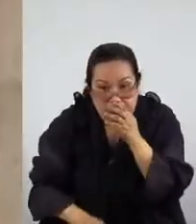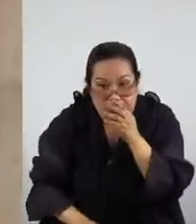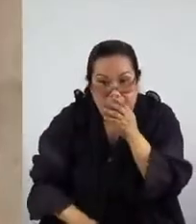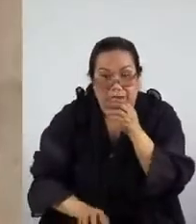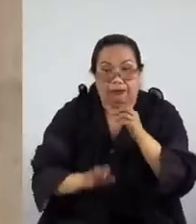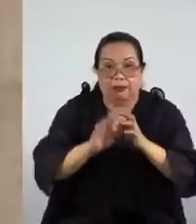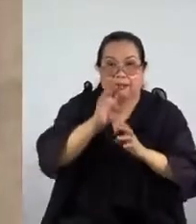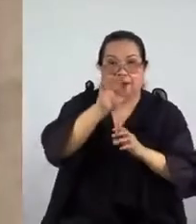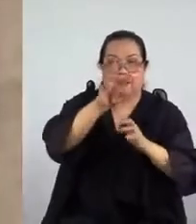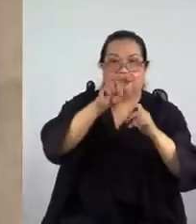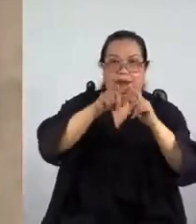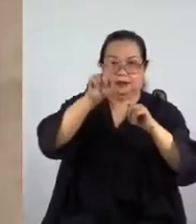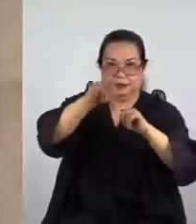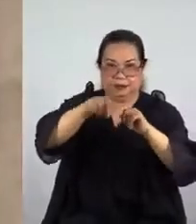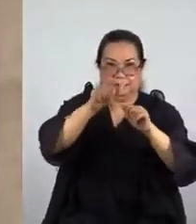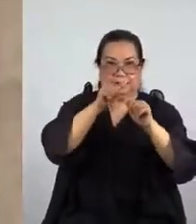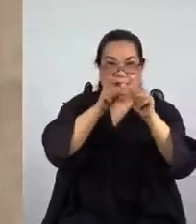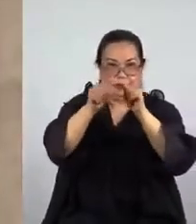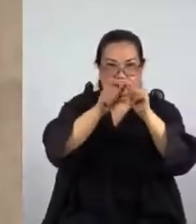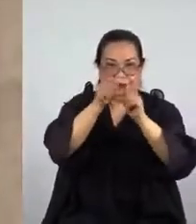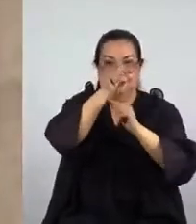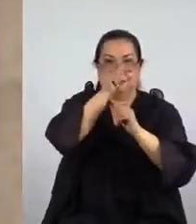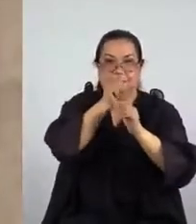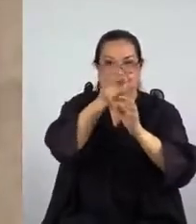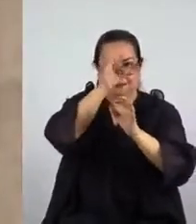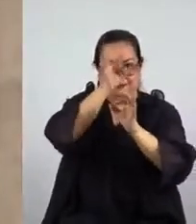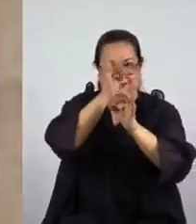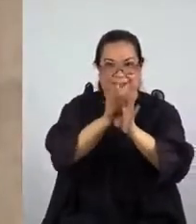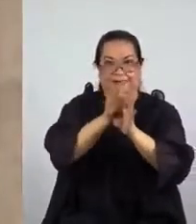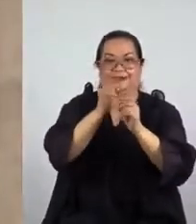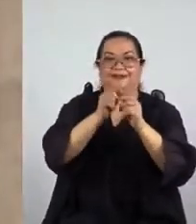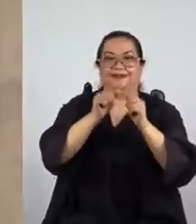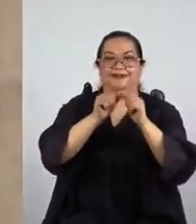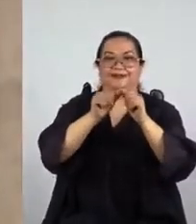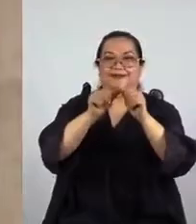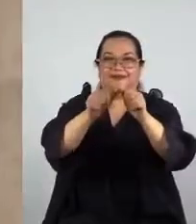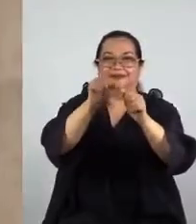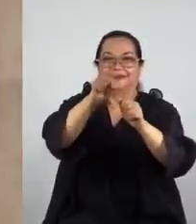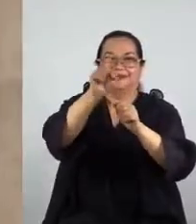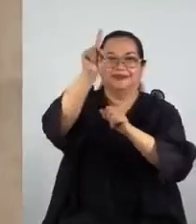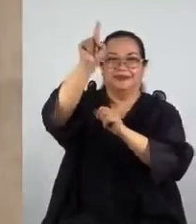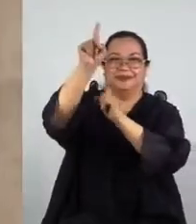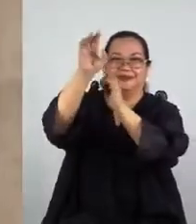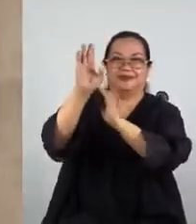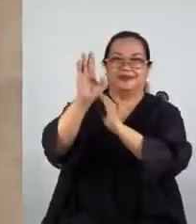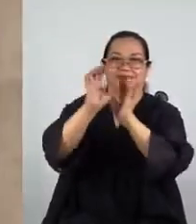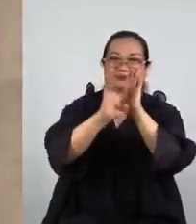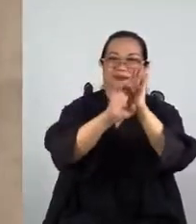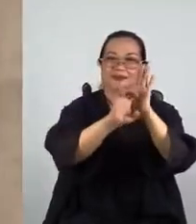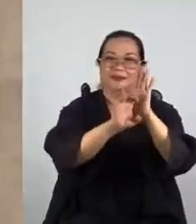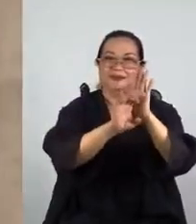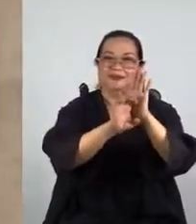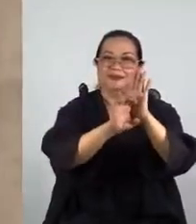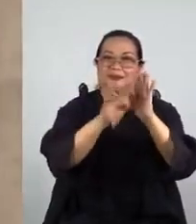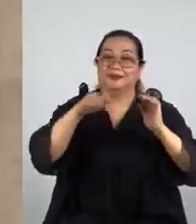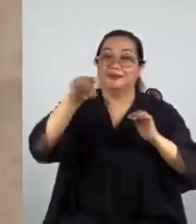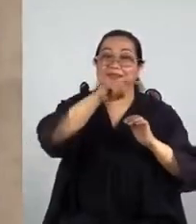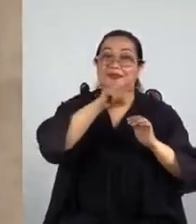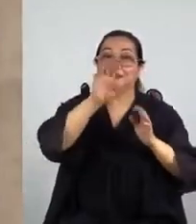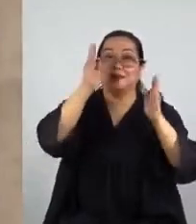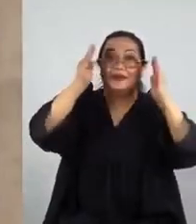To be able to endure and finish the race of faith, we not only follow examples, we